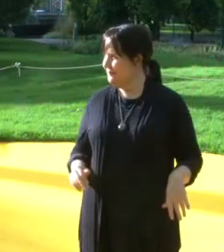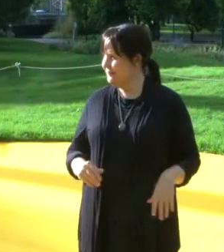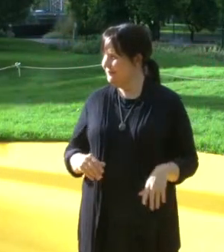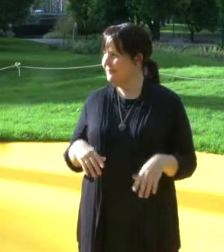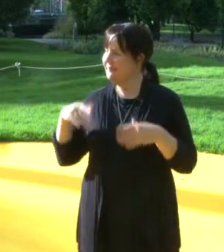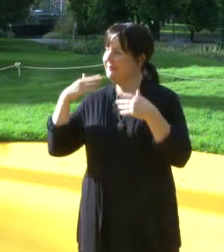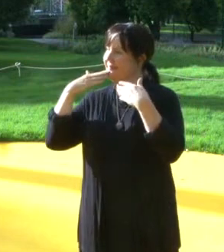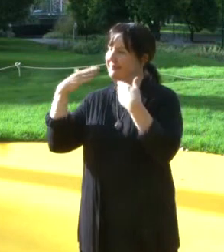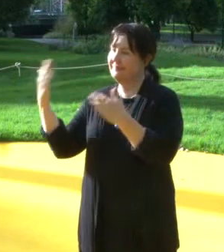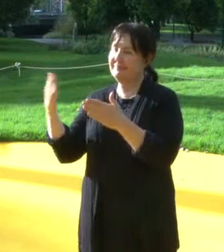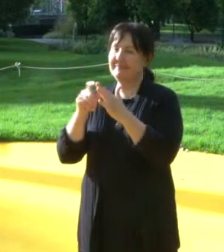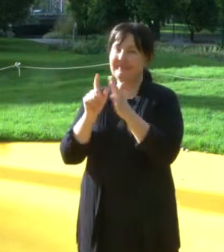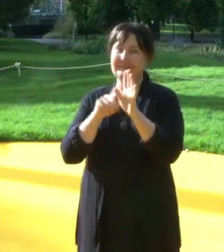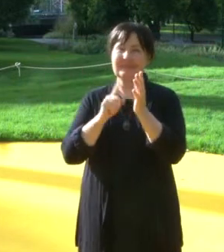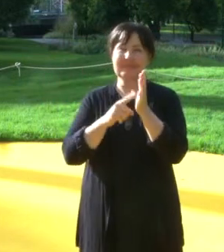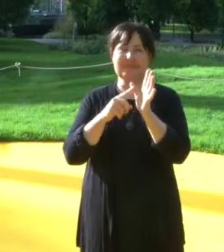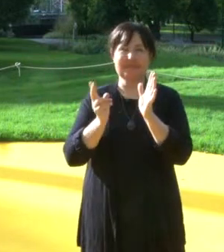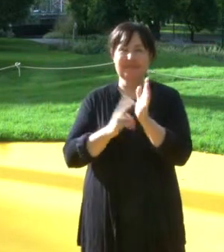Thank you, Dylan.